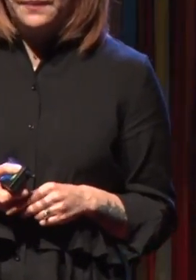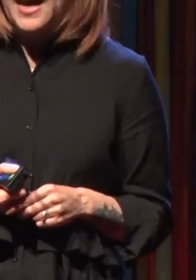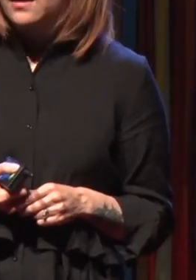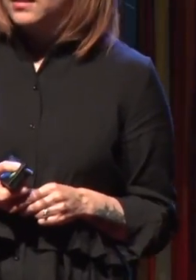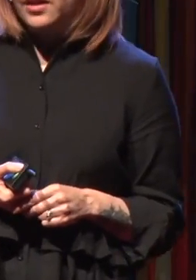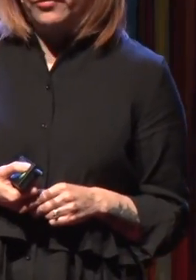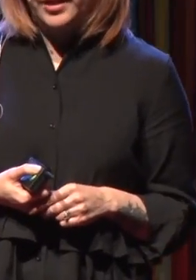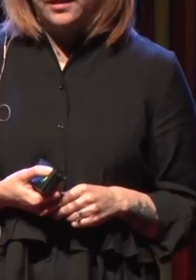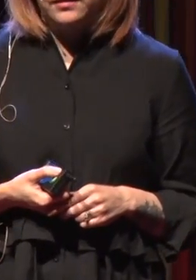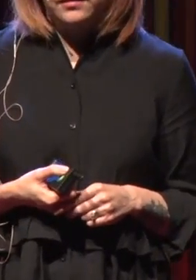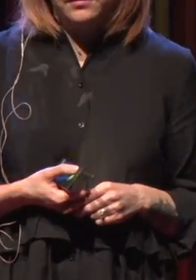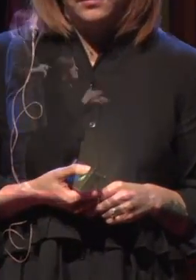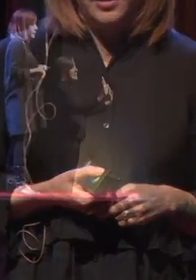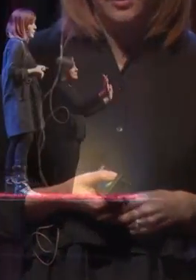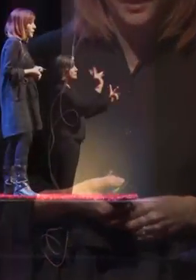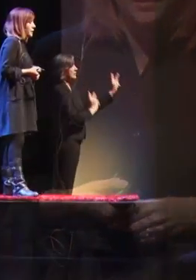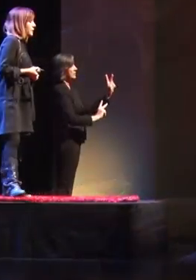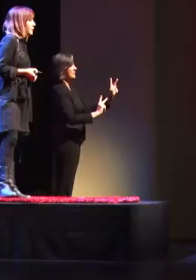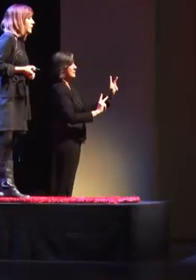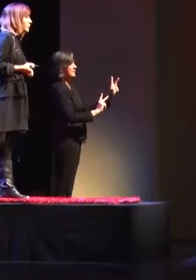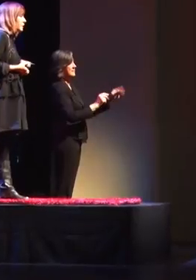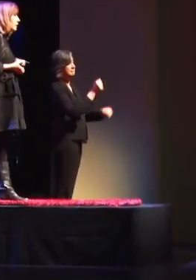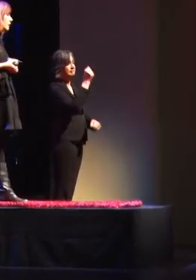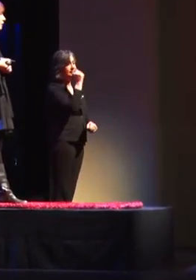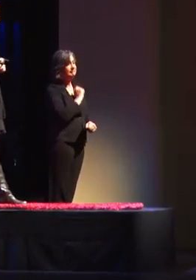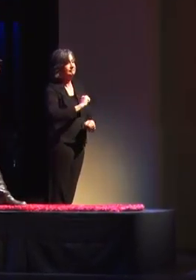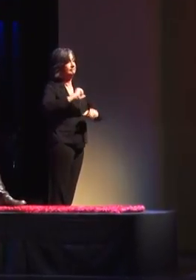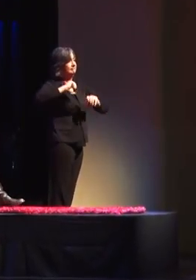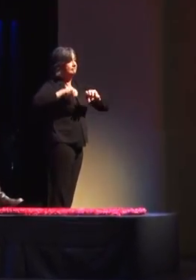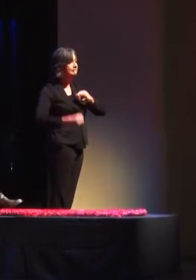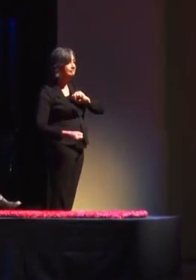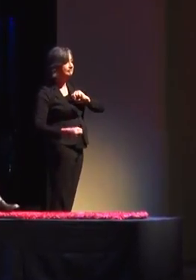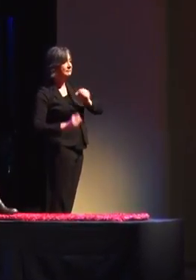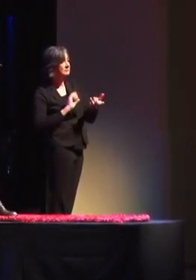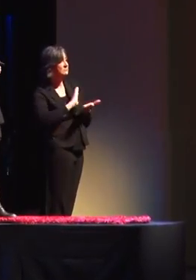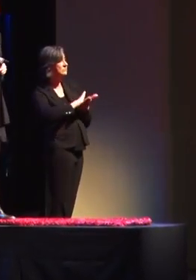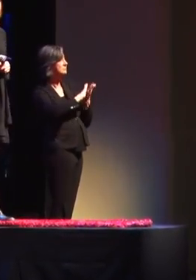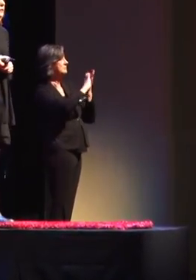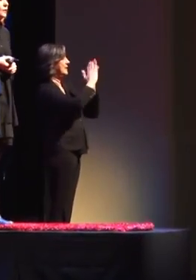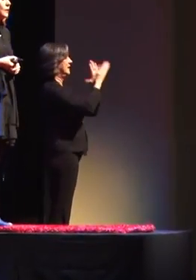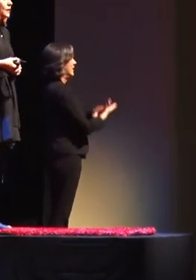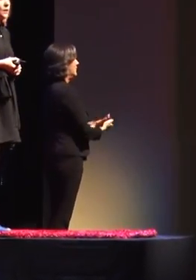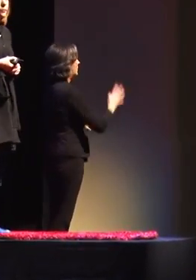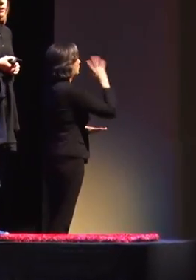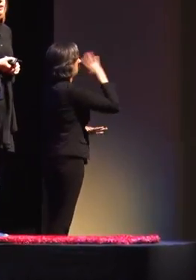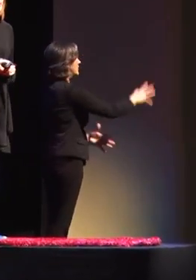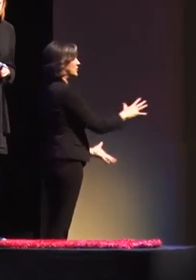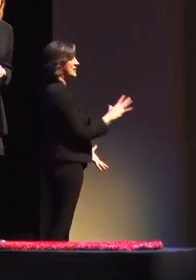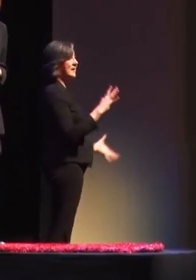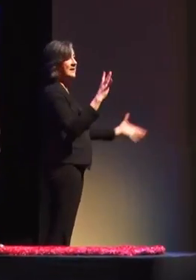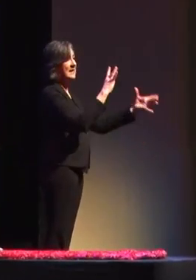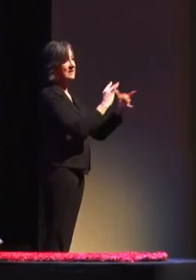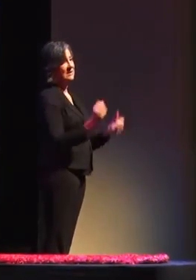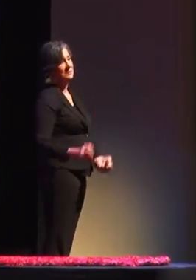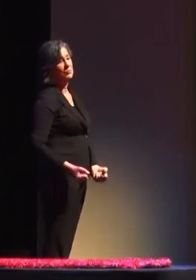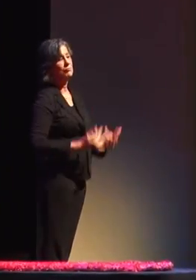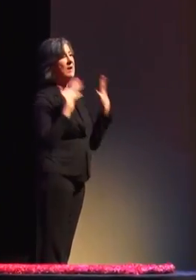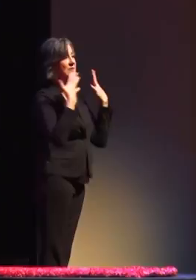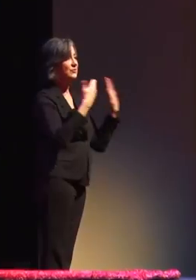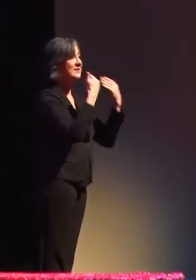to take pain and suffering and turn it into human creation, connection, and inspiration. Thank you.